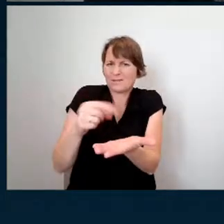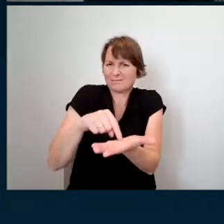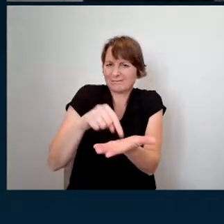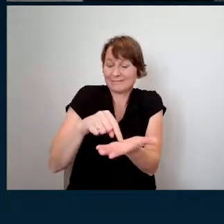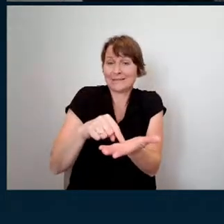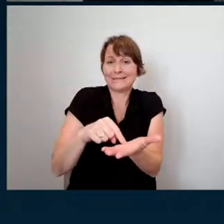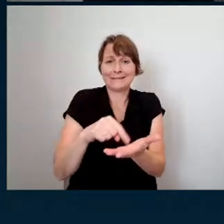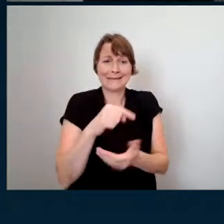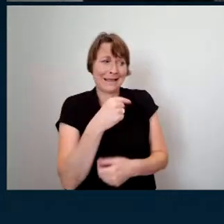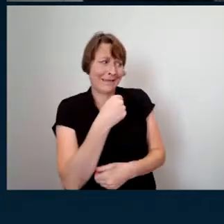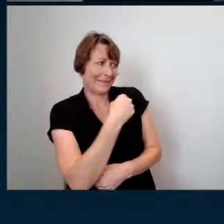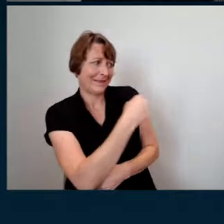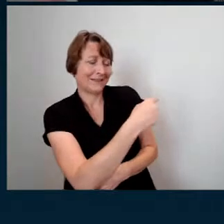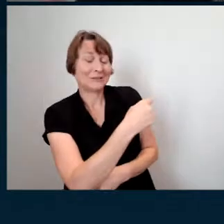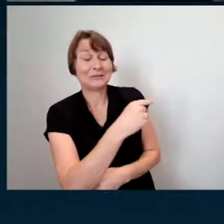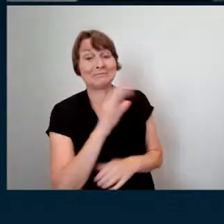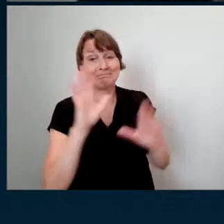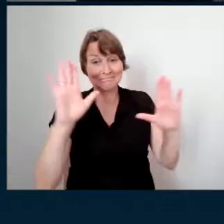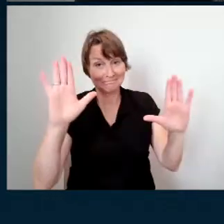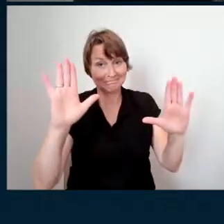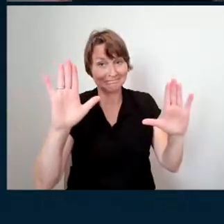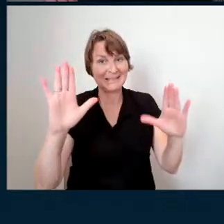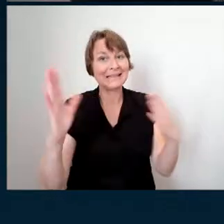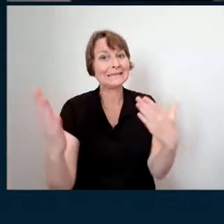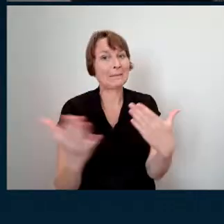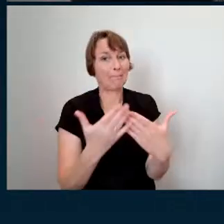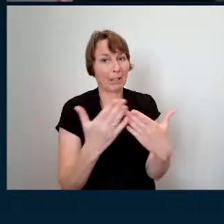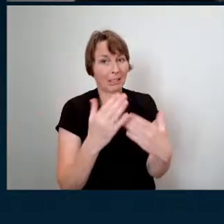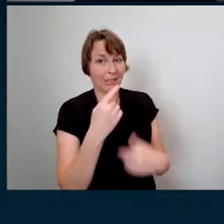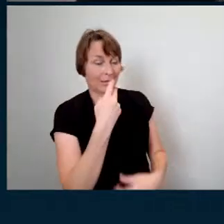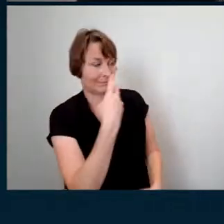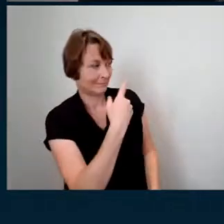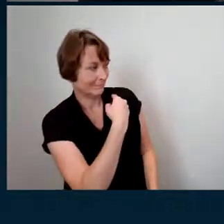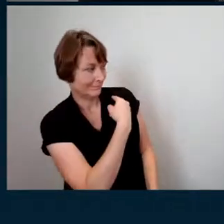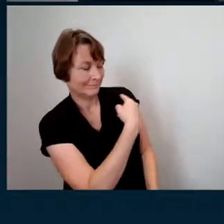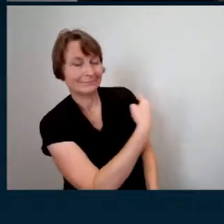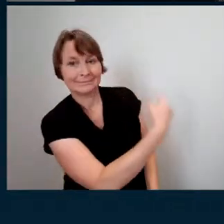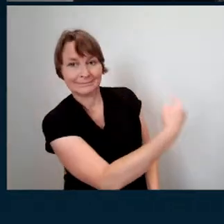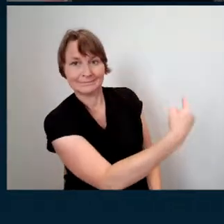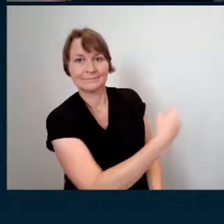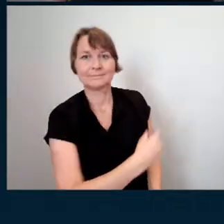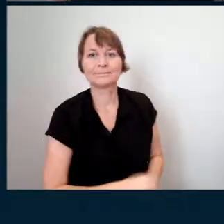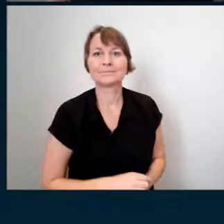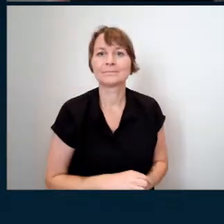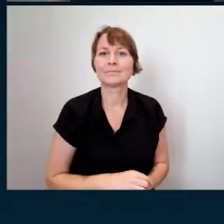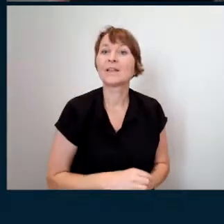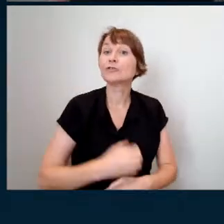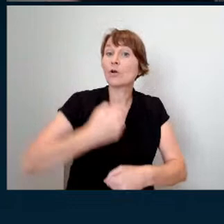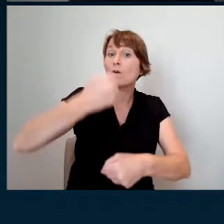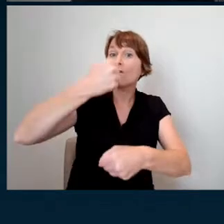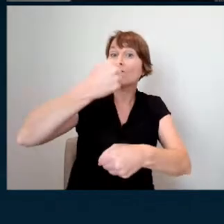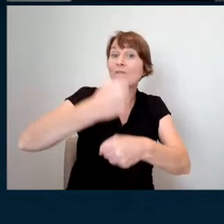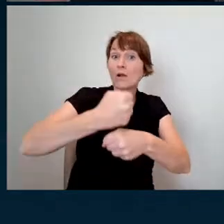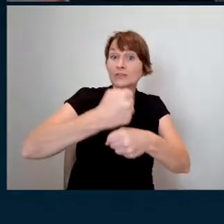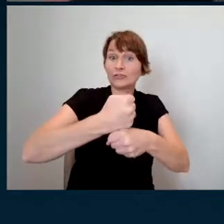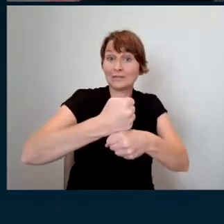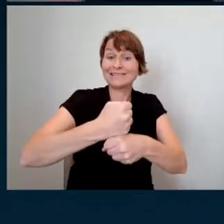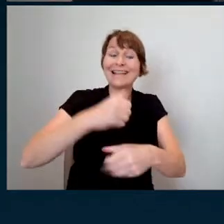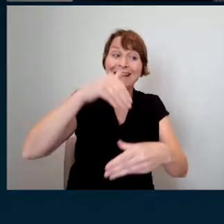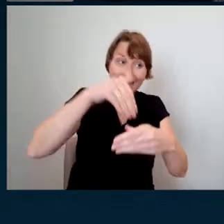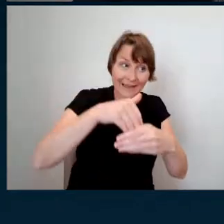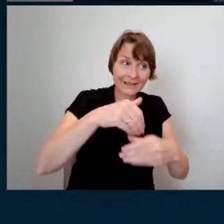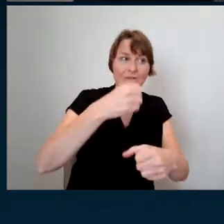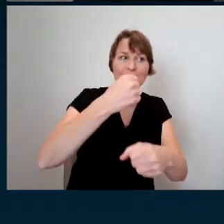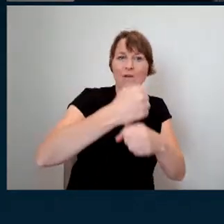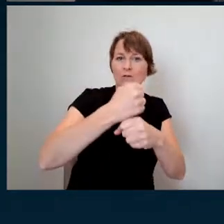of what a function does. And I must say, this is a function within a function app. And why that's important is because